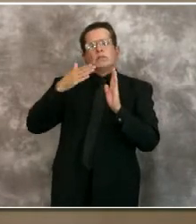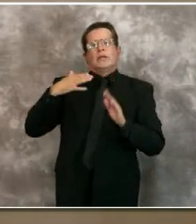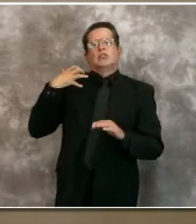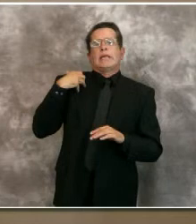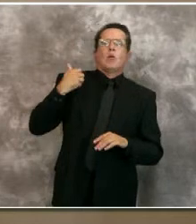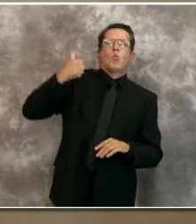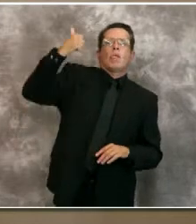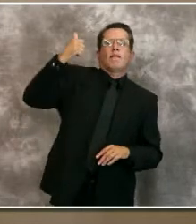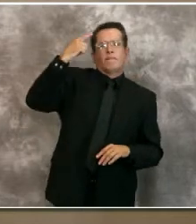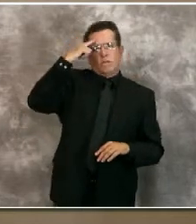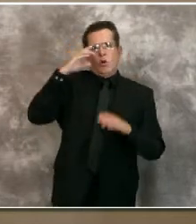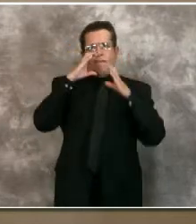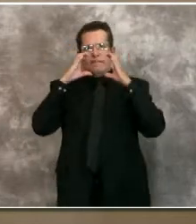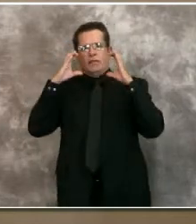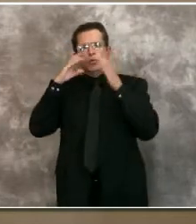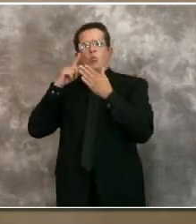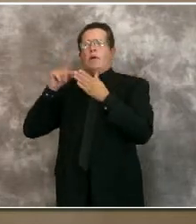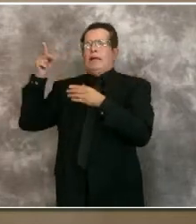regarding face coverings.